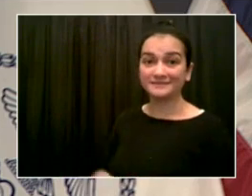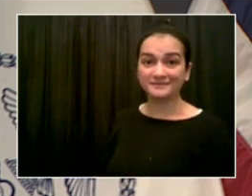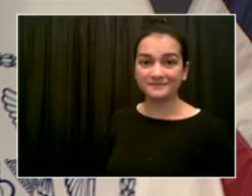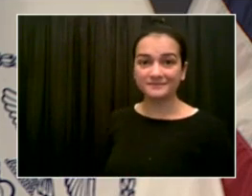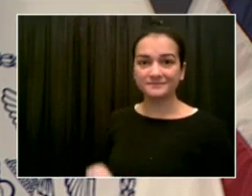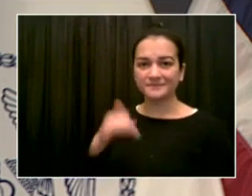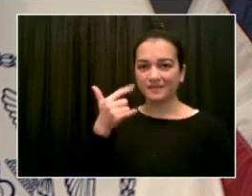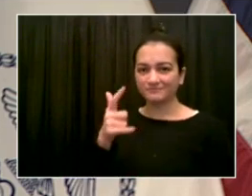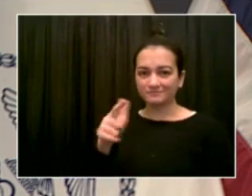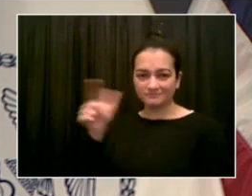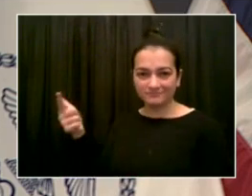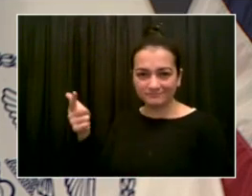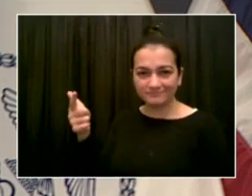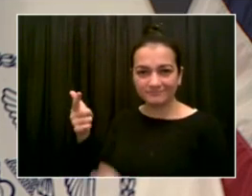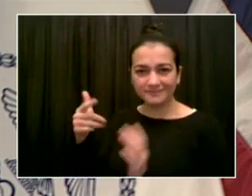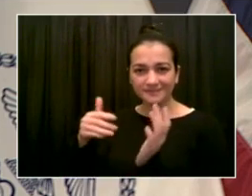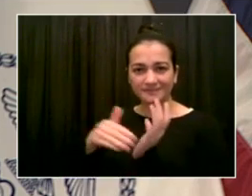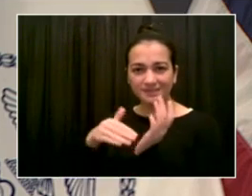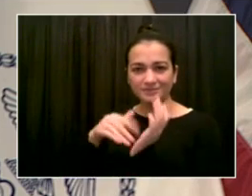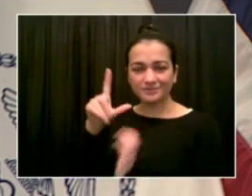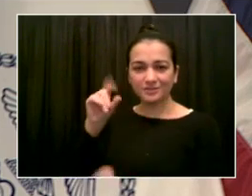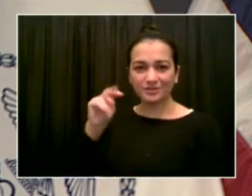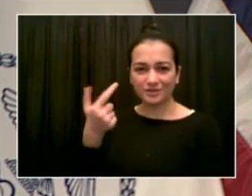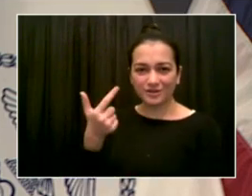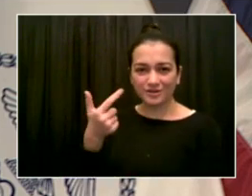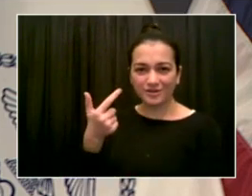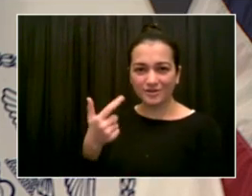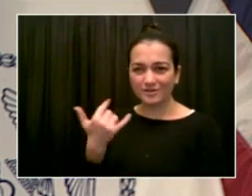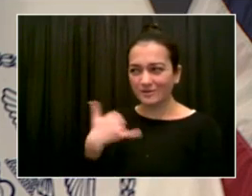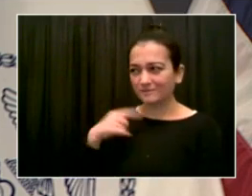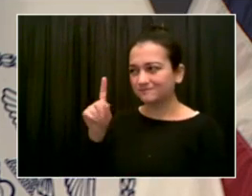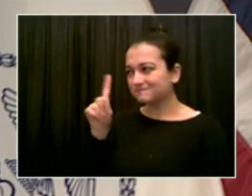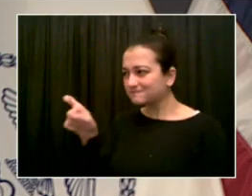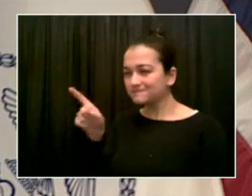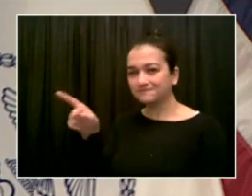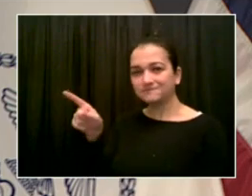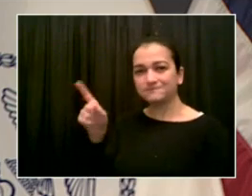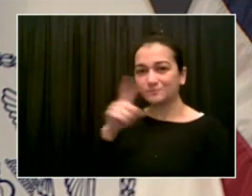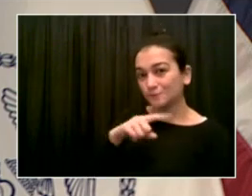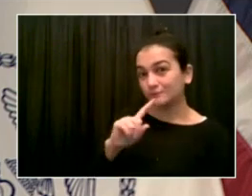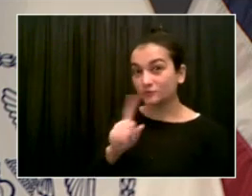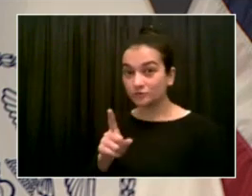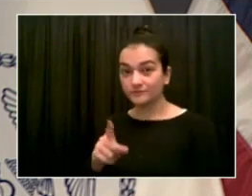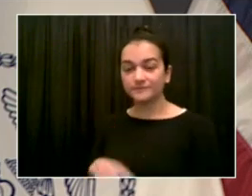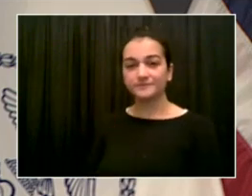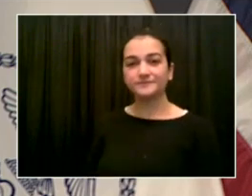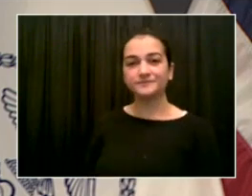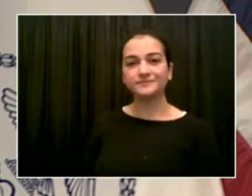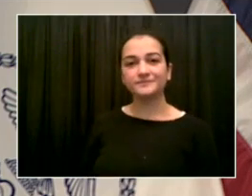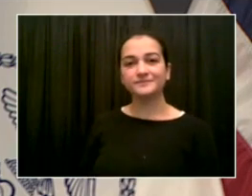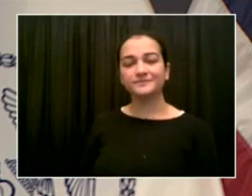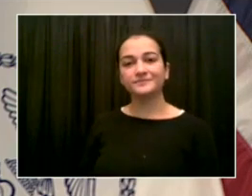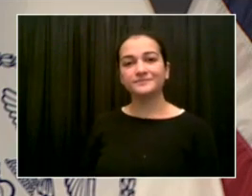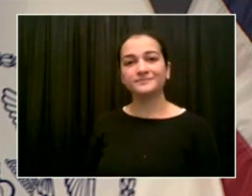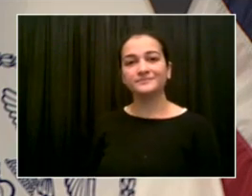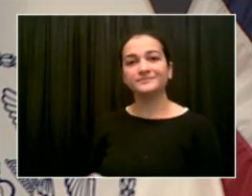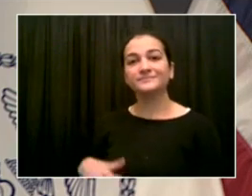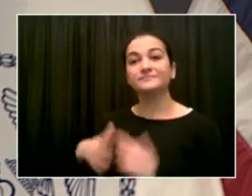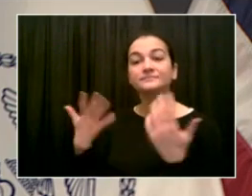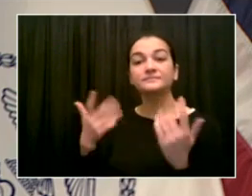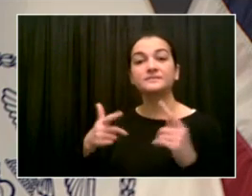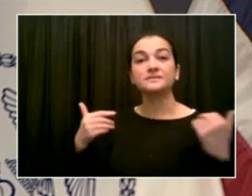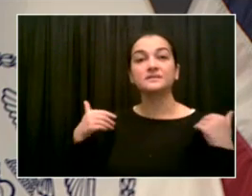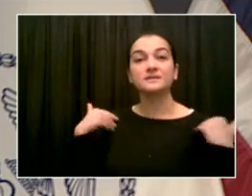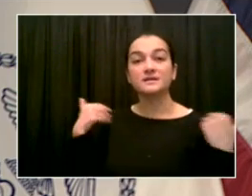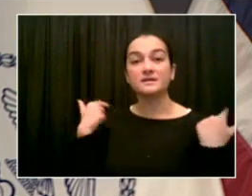I hear this a lot. I hear it particularly from younger folks. Hey, I'm healthy. I don't need the